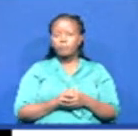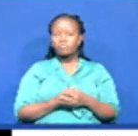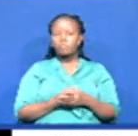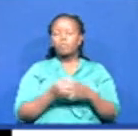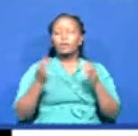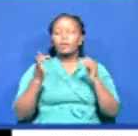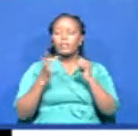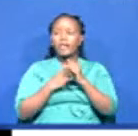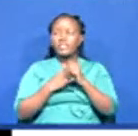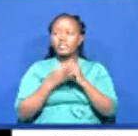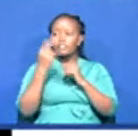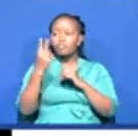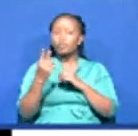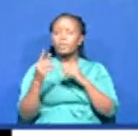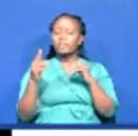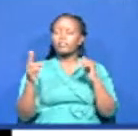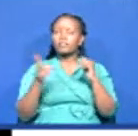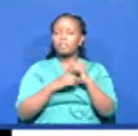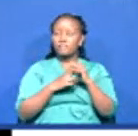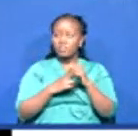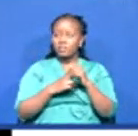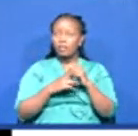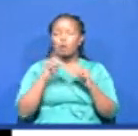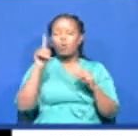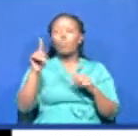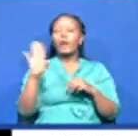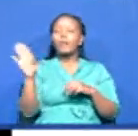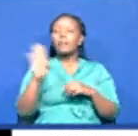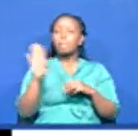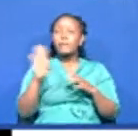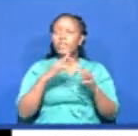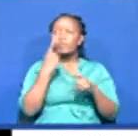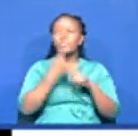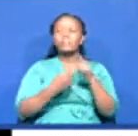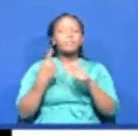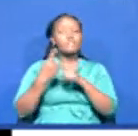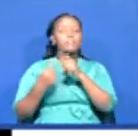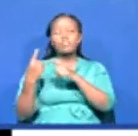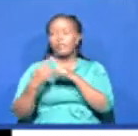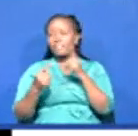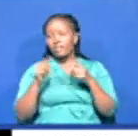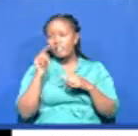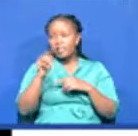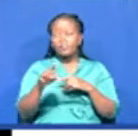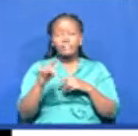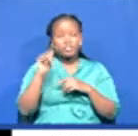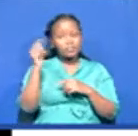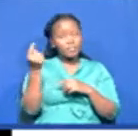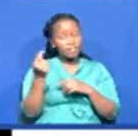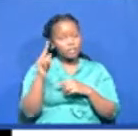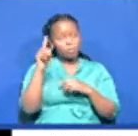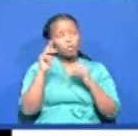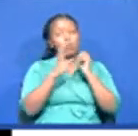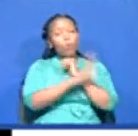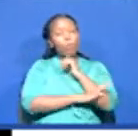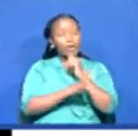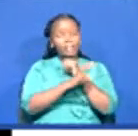826, a whole whooping 1 billion within a year. That is Kenya, which is one country out of 100 and